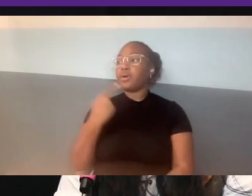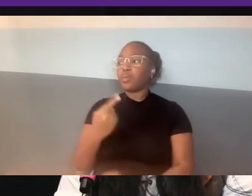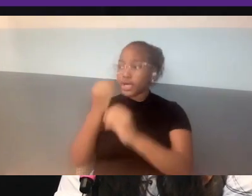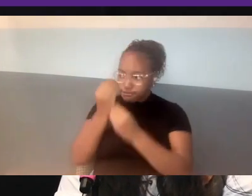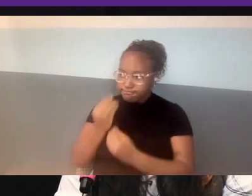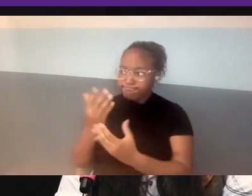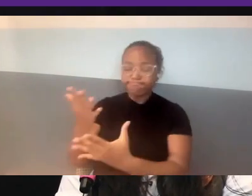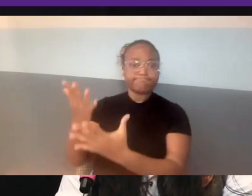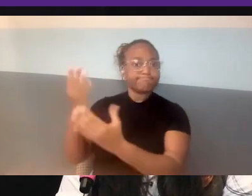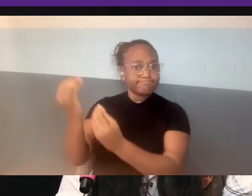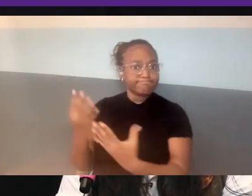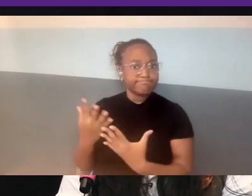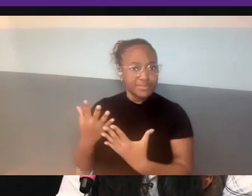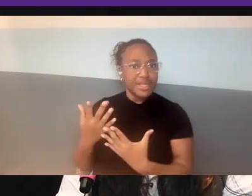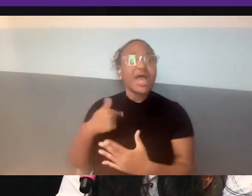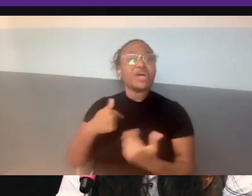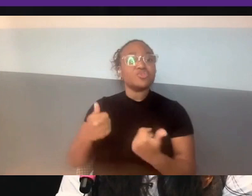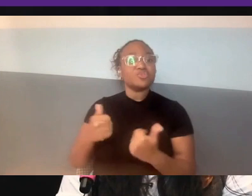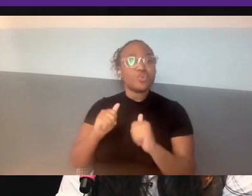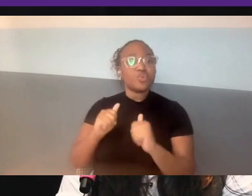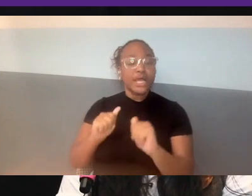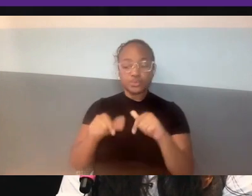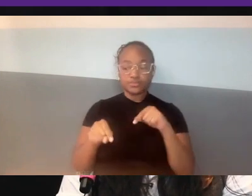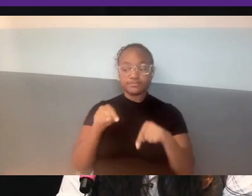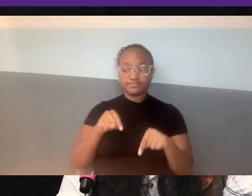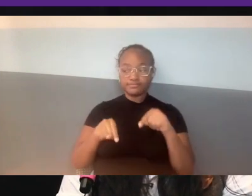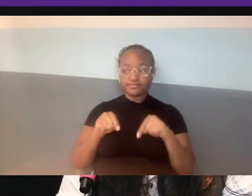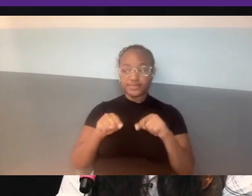push back on the particular kind of ways that